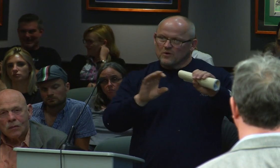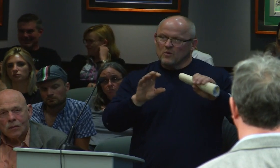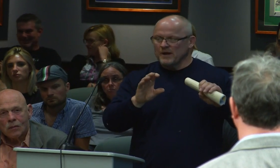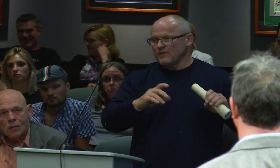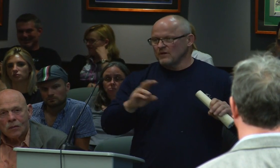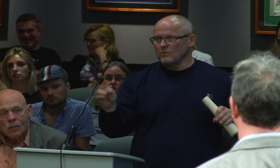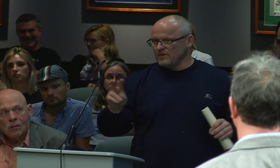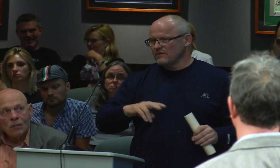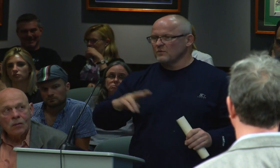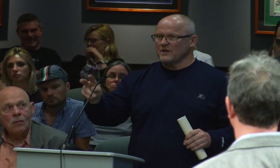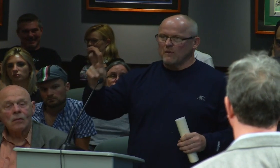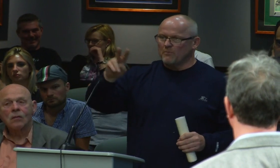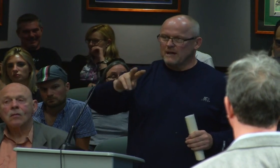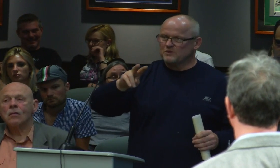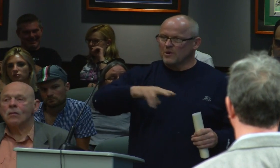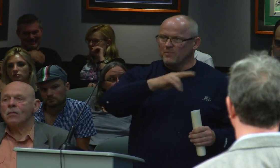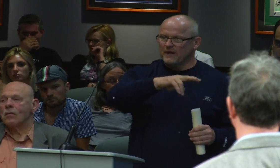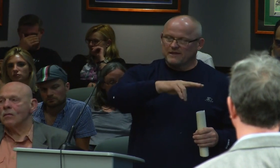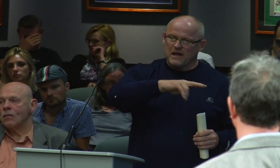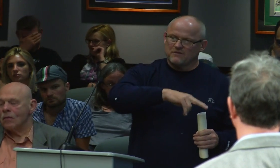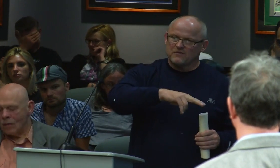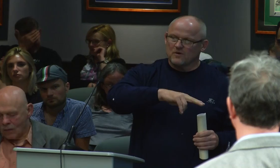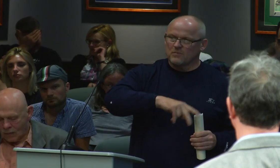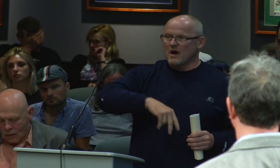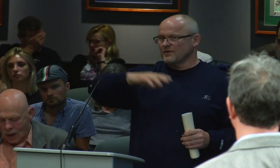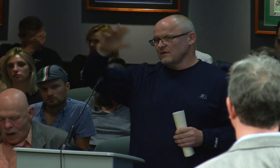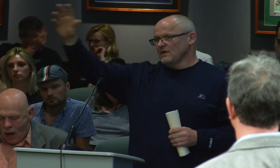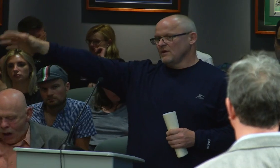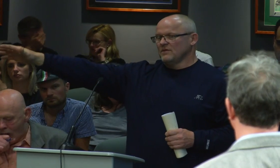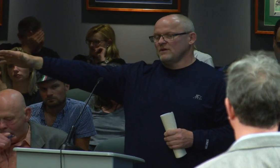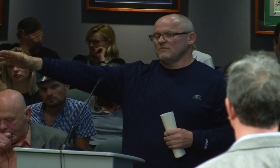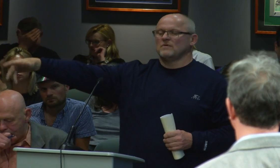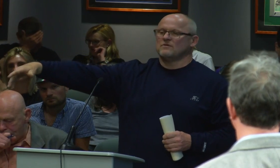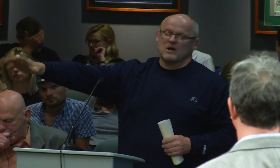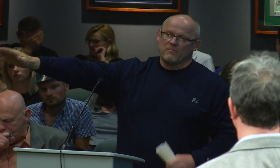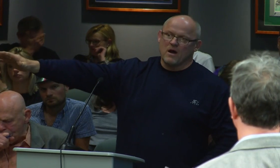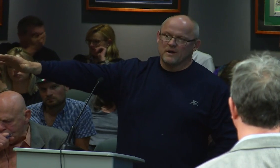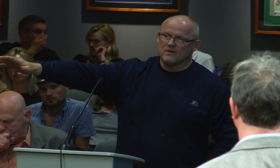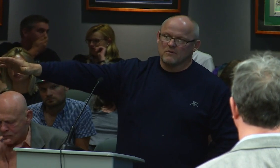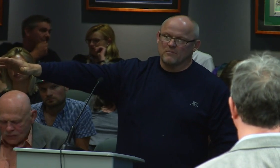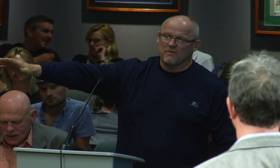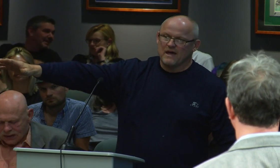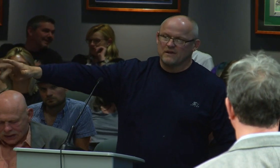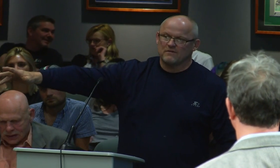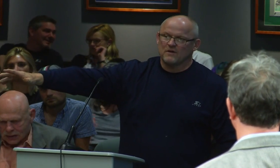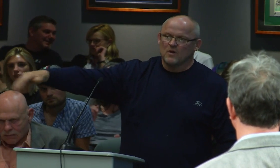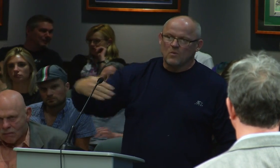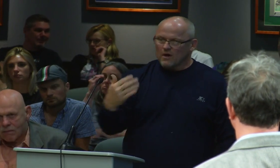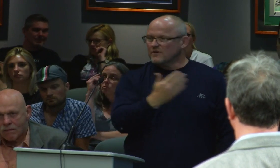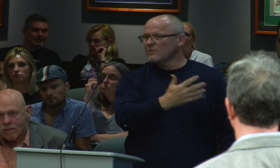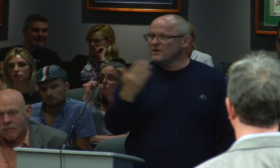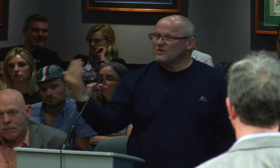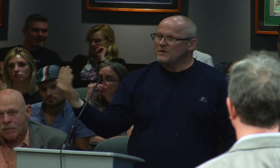that we're doing. I mean, this is with the double pipes you want to put at the 8600 block, the dry pond right above that.